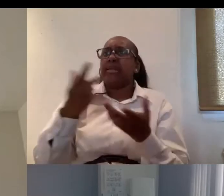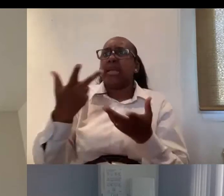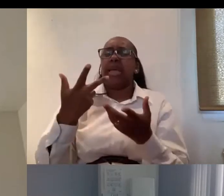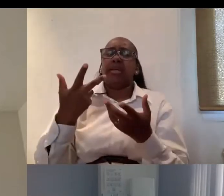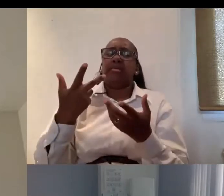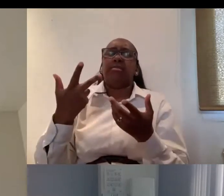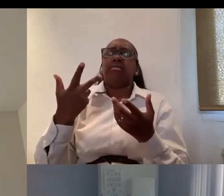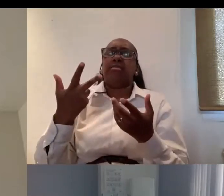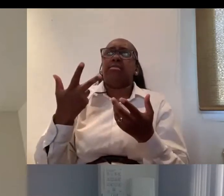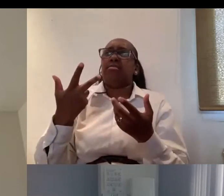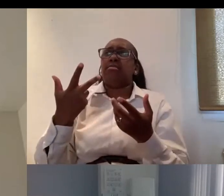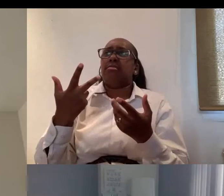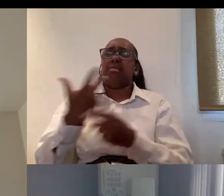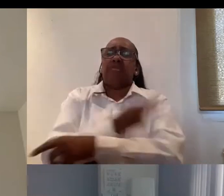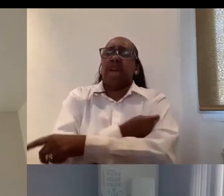it make?